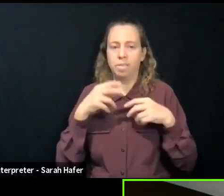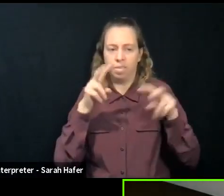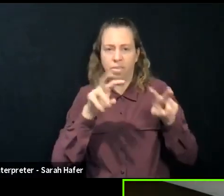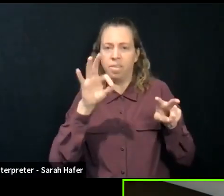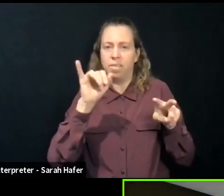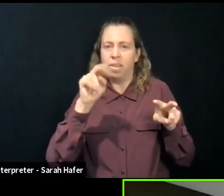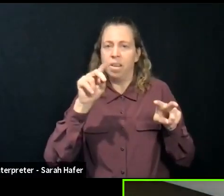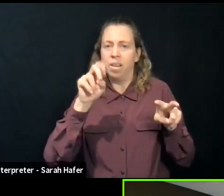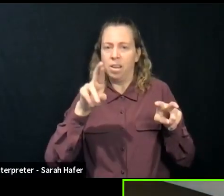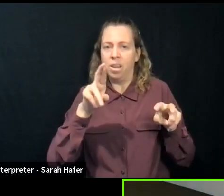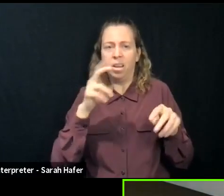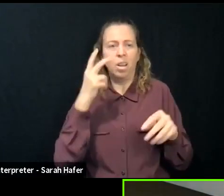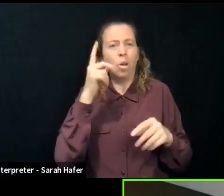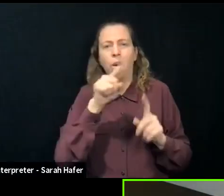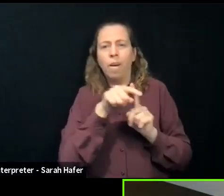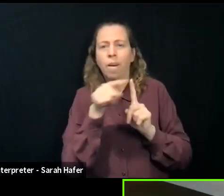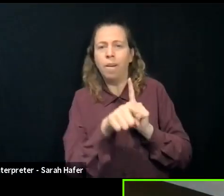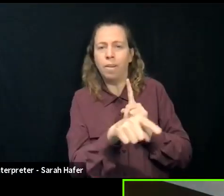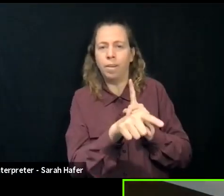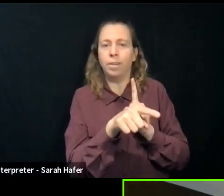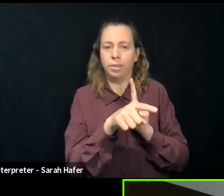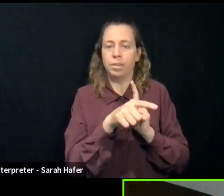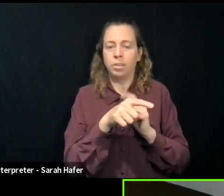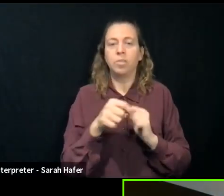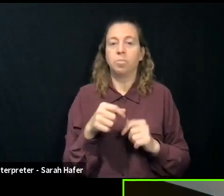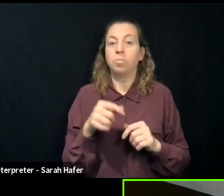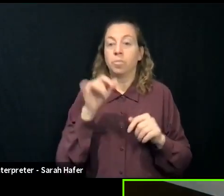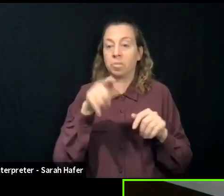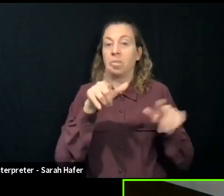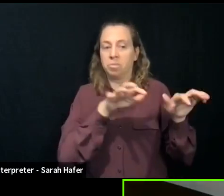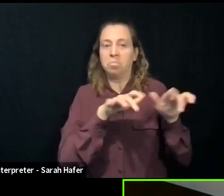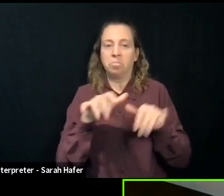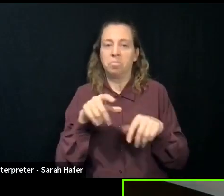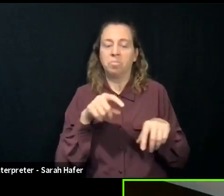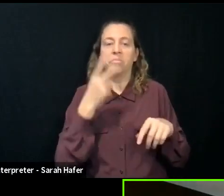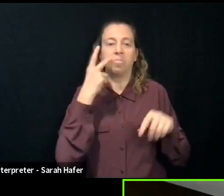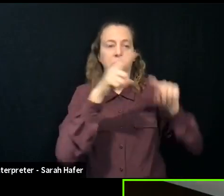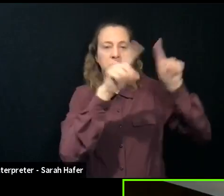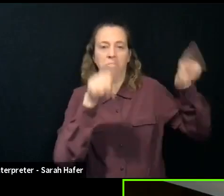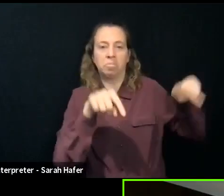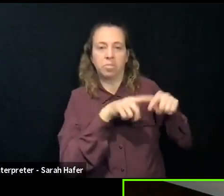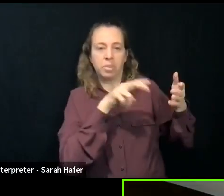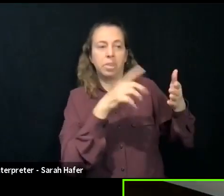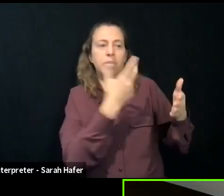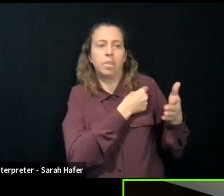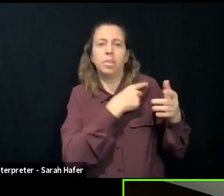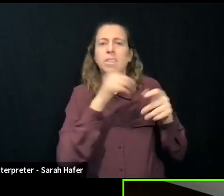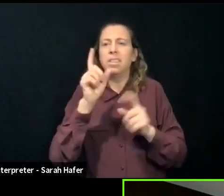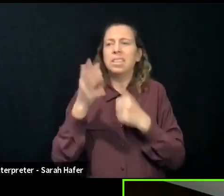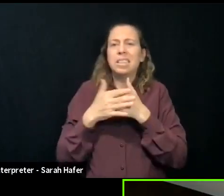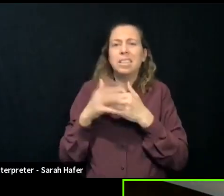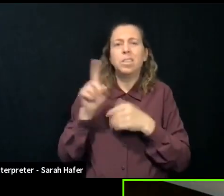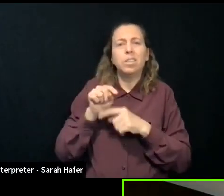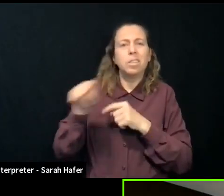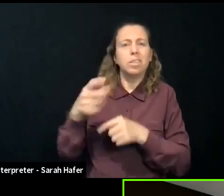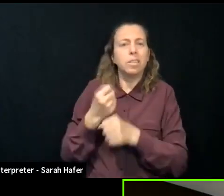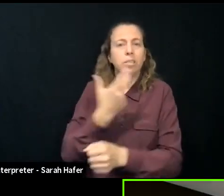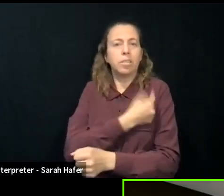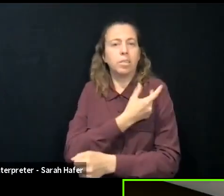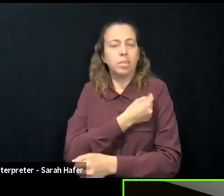your zip code to find vaccines near you. And Oregonians can always get help by calling